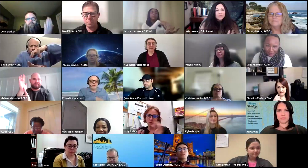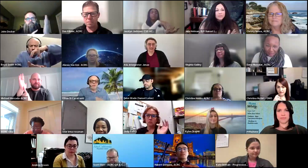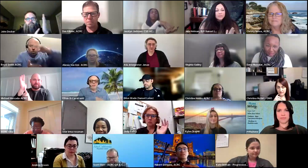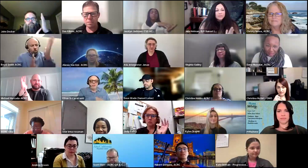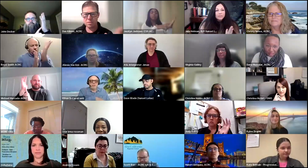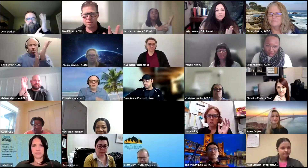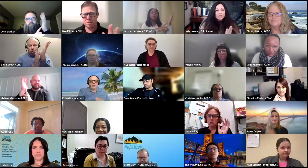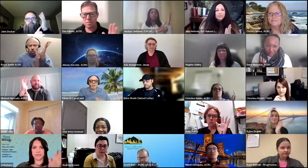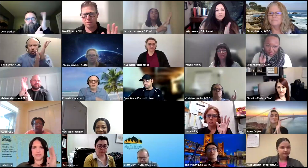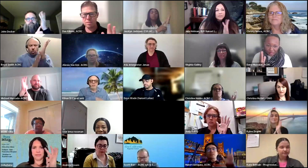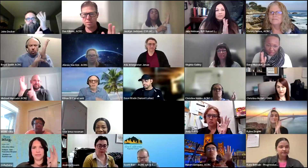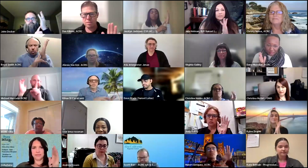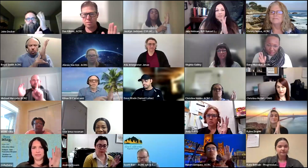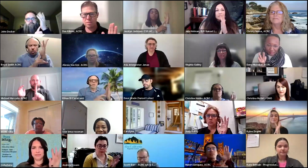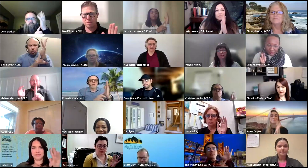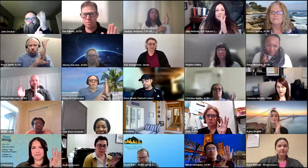and then candle.